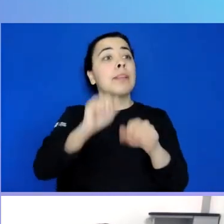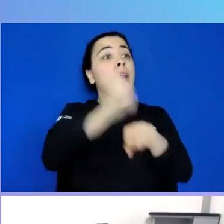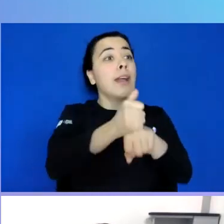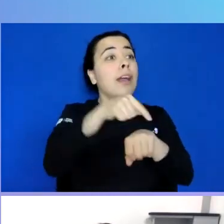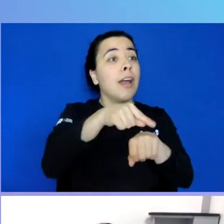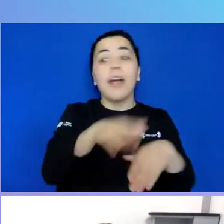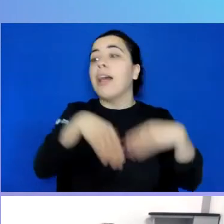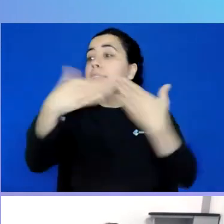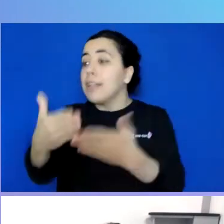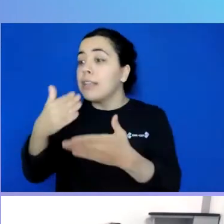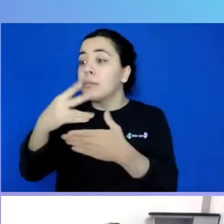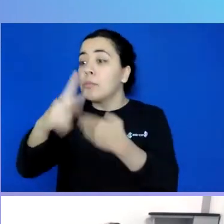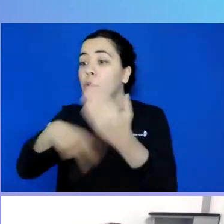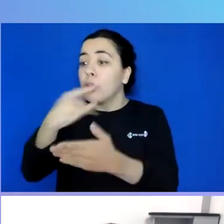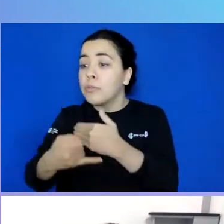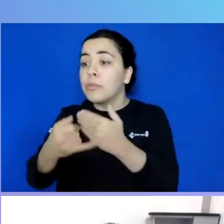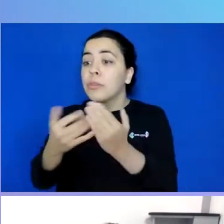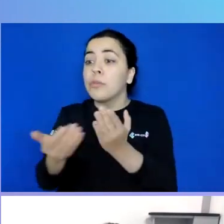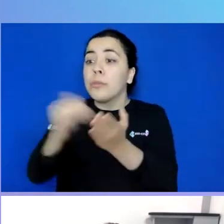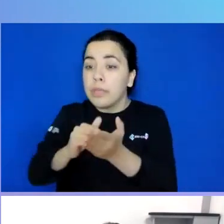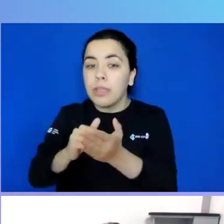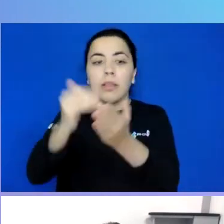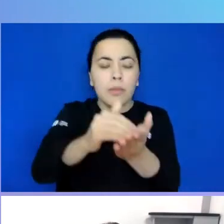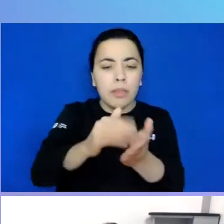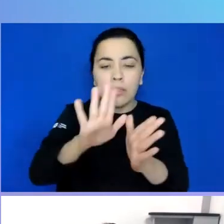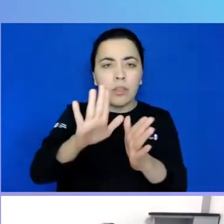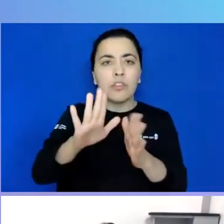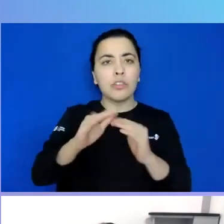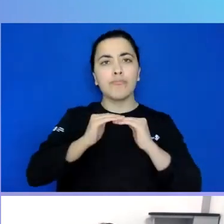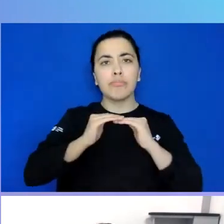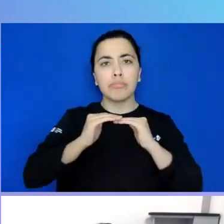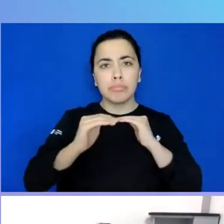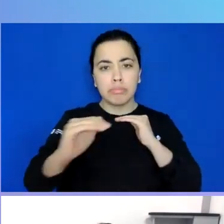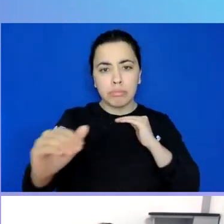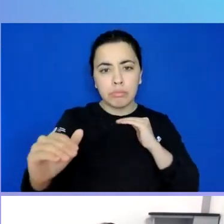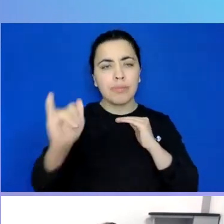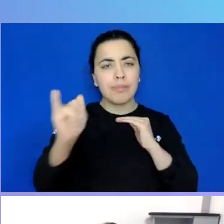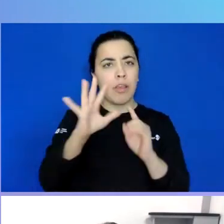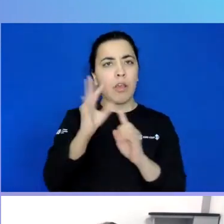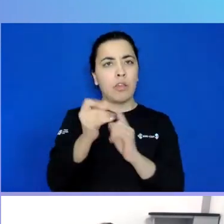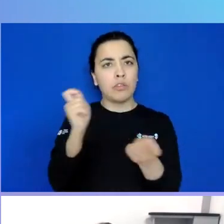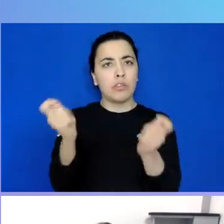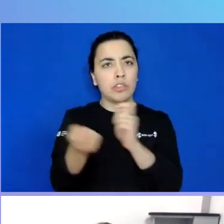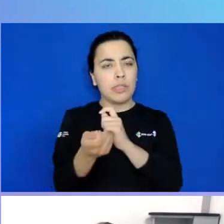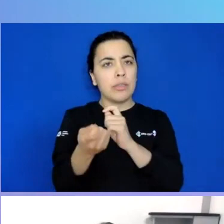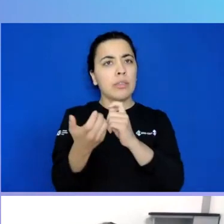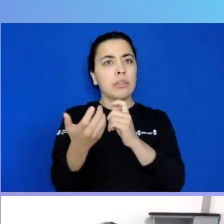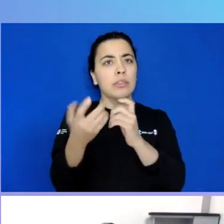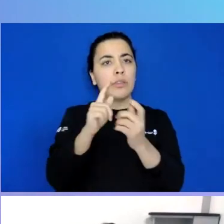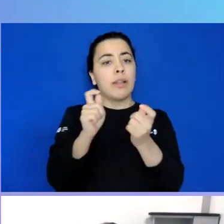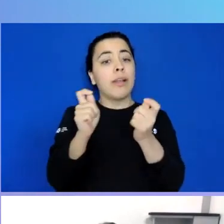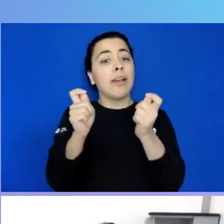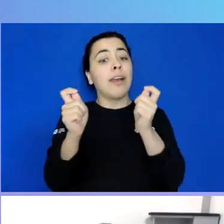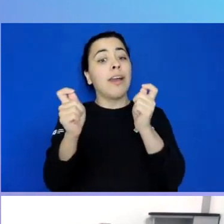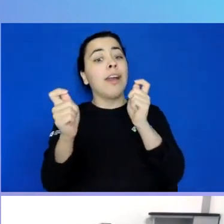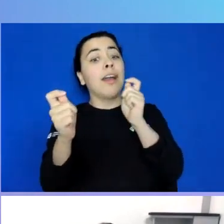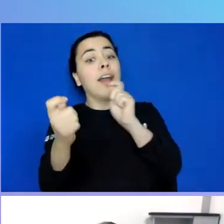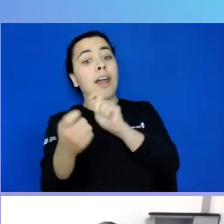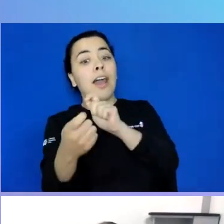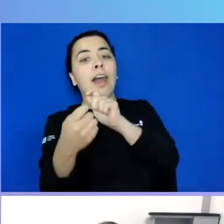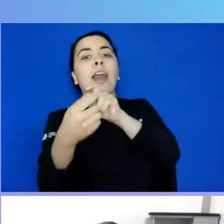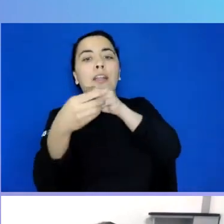Balancing these two goals, business goals versus cultural changes, it can be really challenging because they don't necessarily pull in the